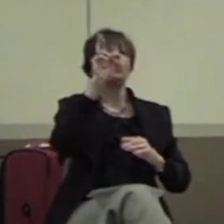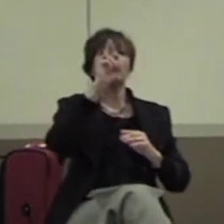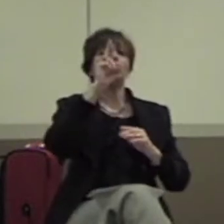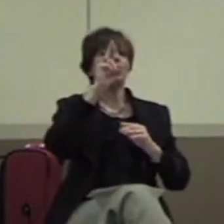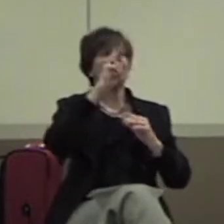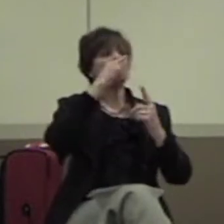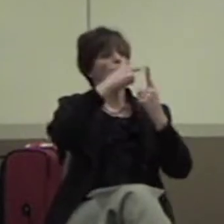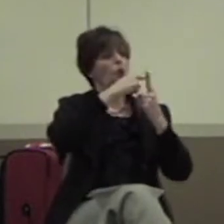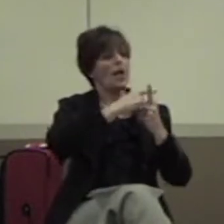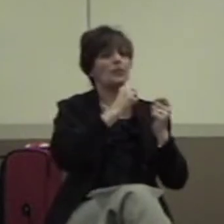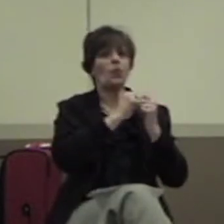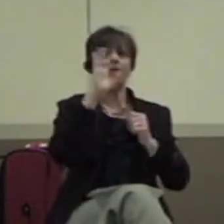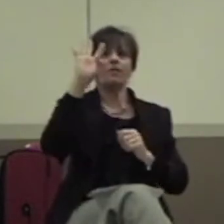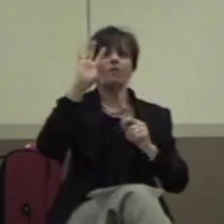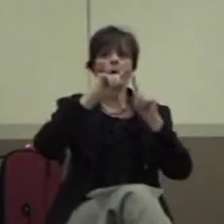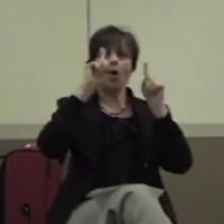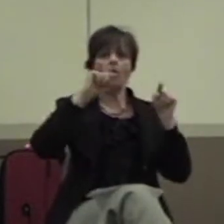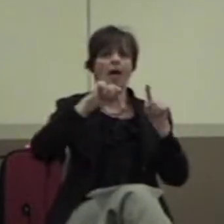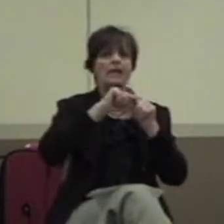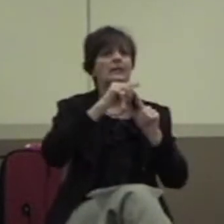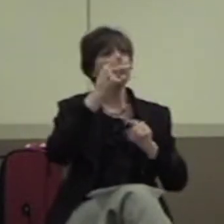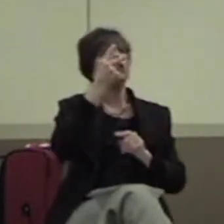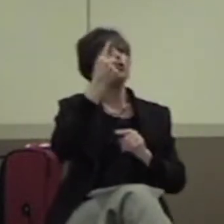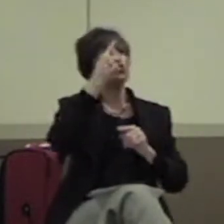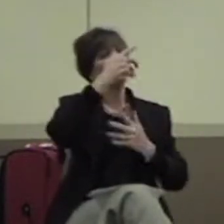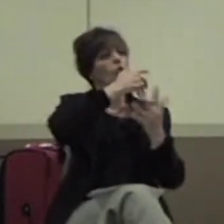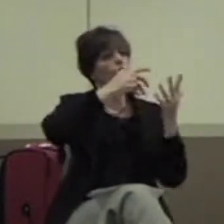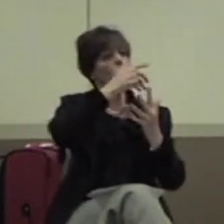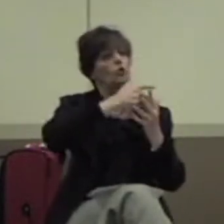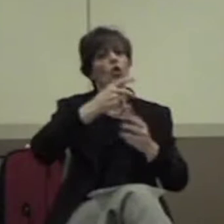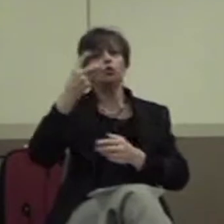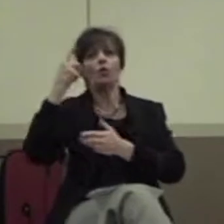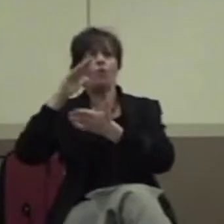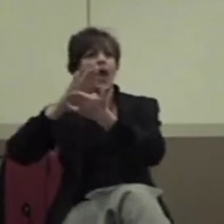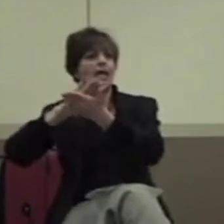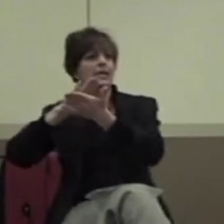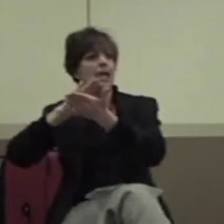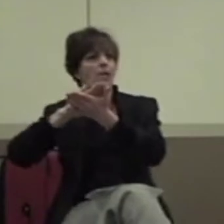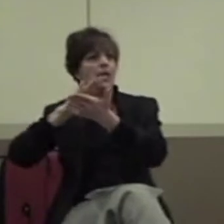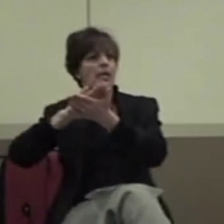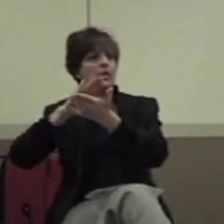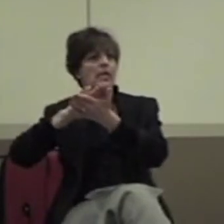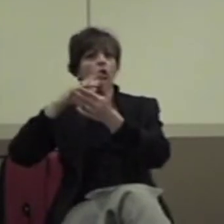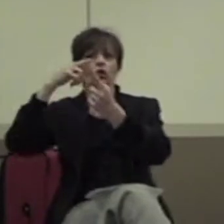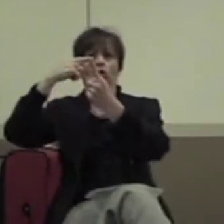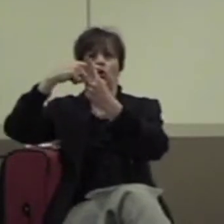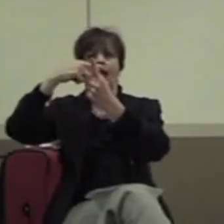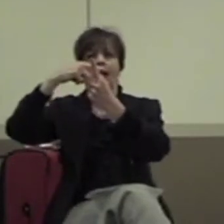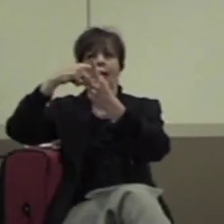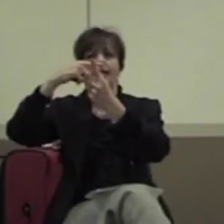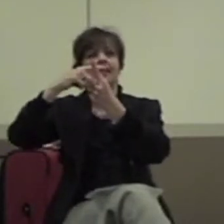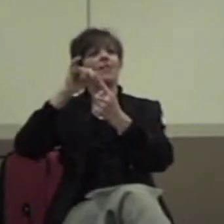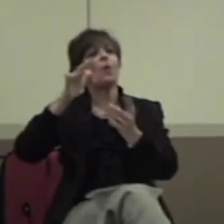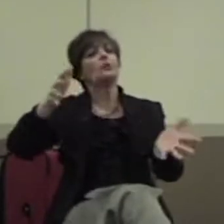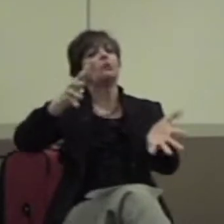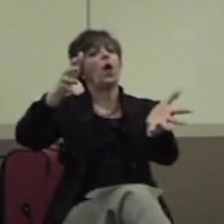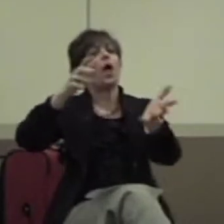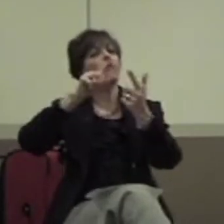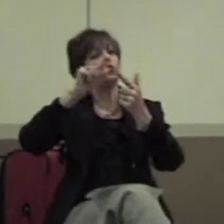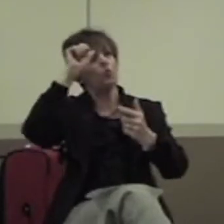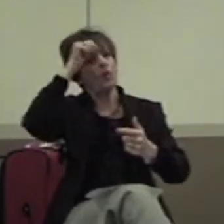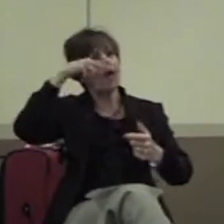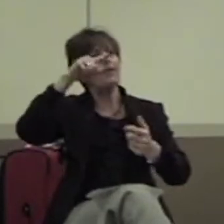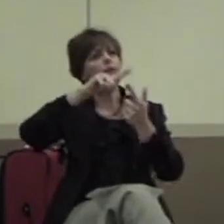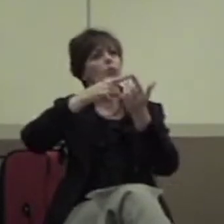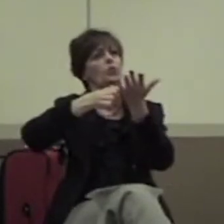strengths with 4 boxes, 2 for social strengths and 2 for academic strengths. And that was a prompt to remind everybody to